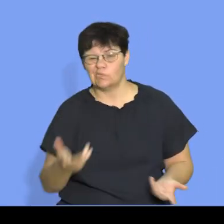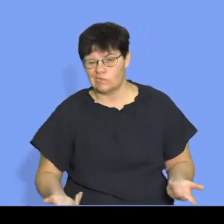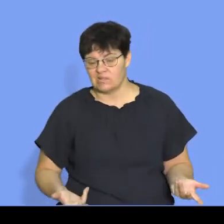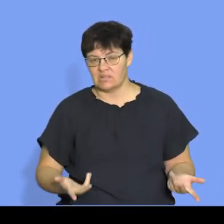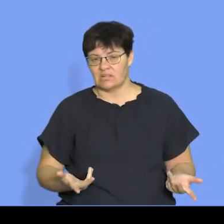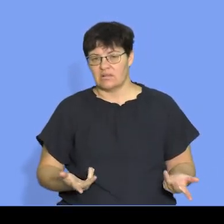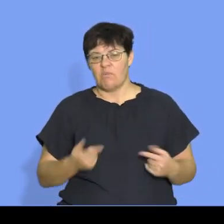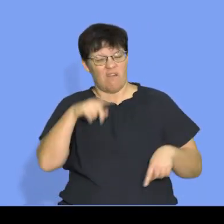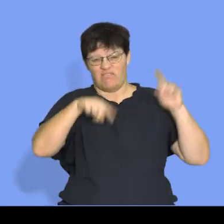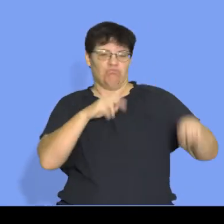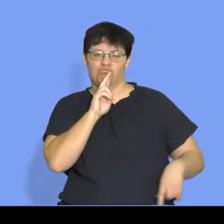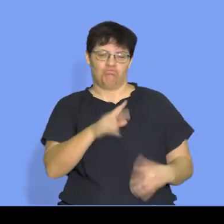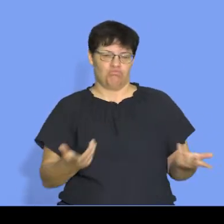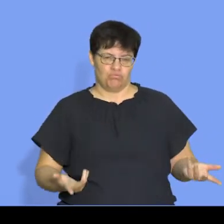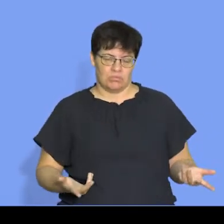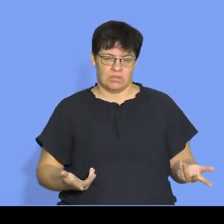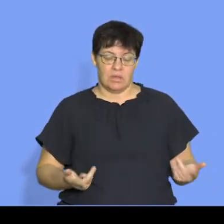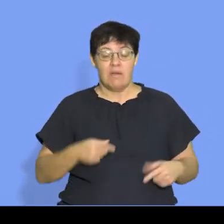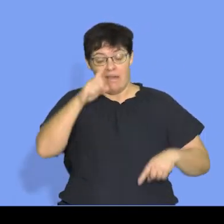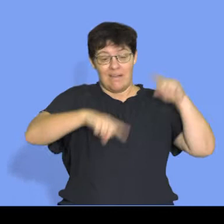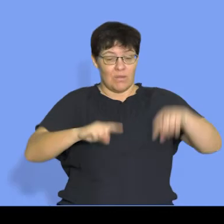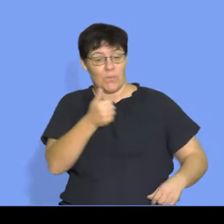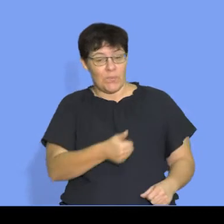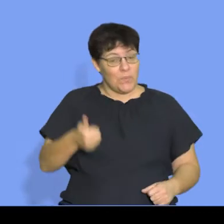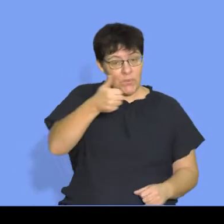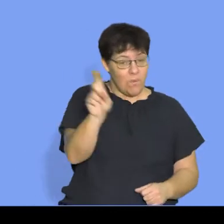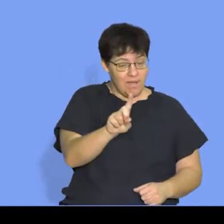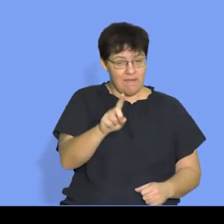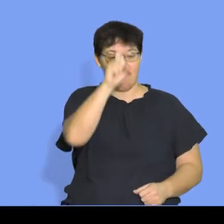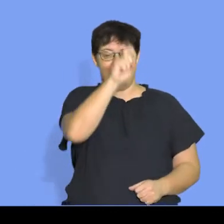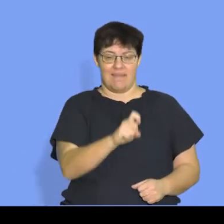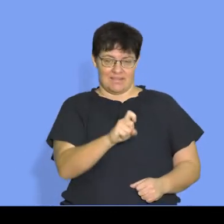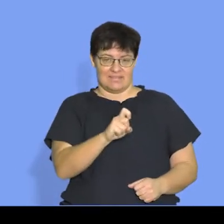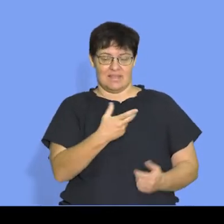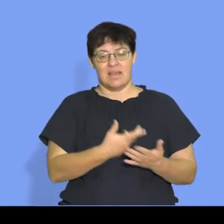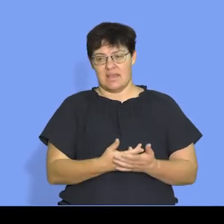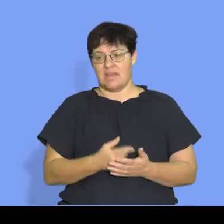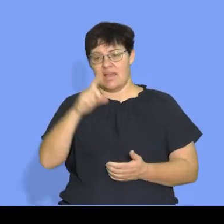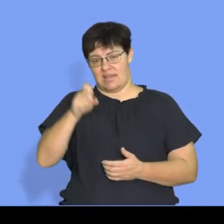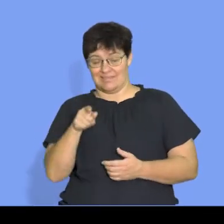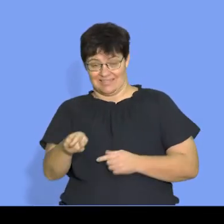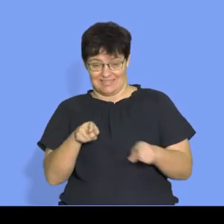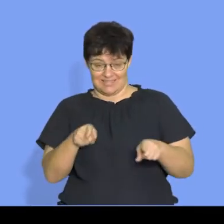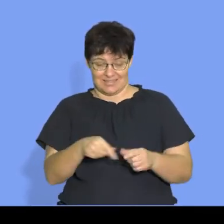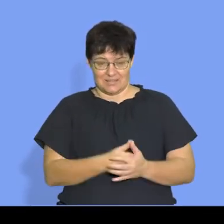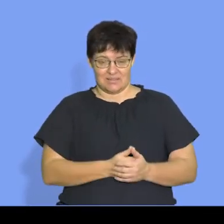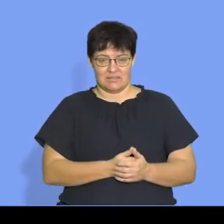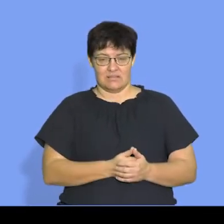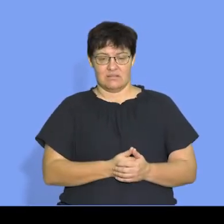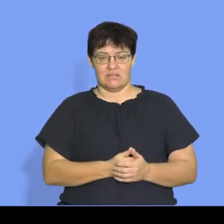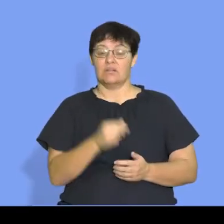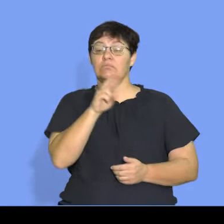the variable. The only main variable here is our x and our x there. The